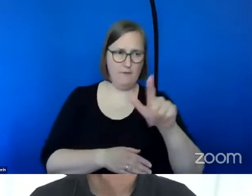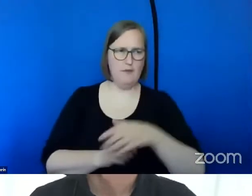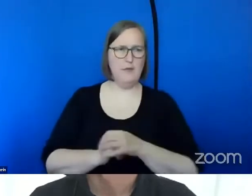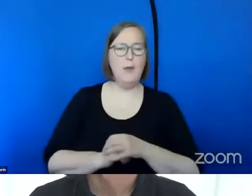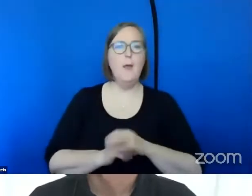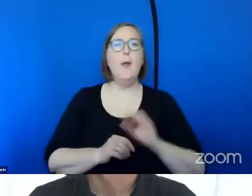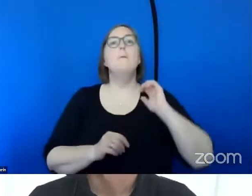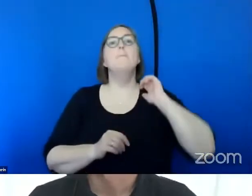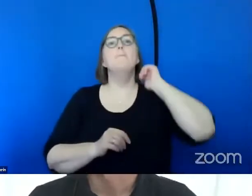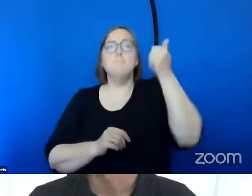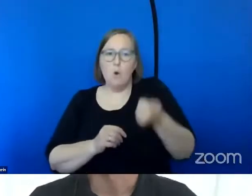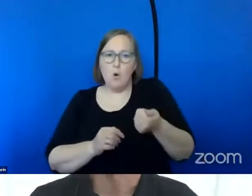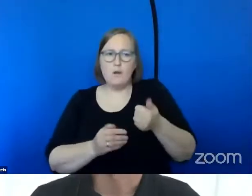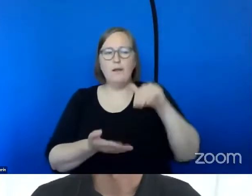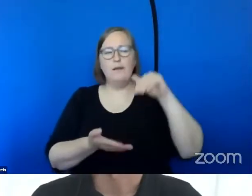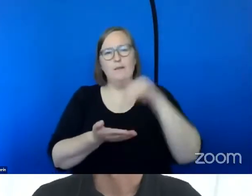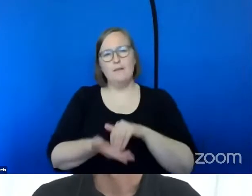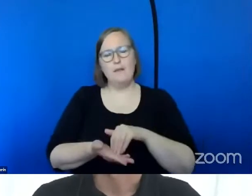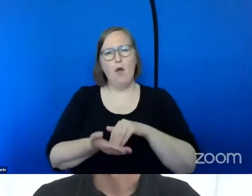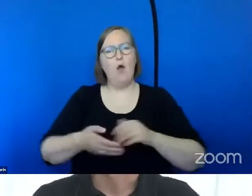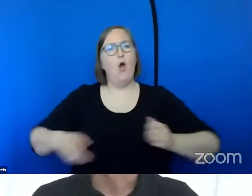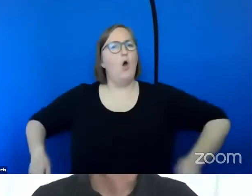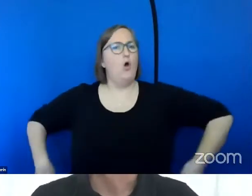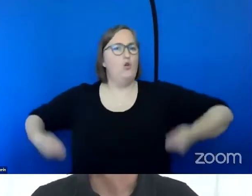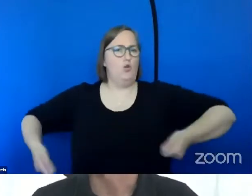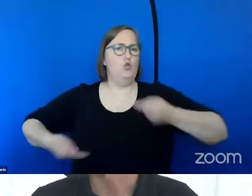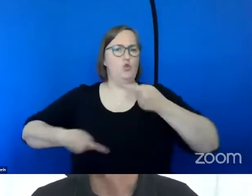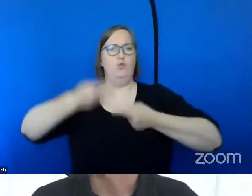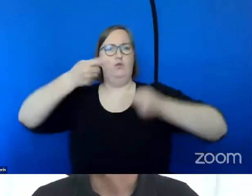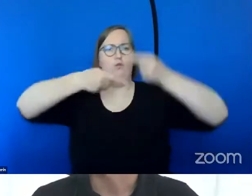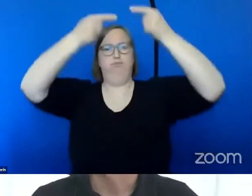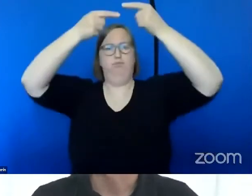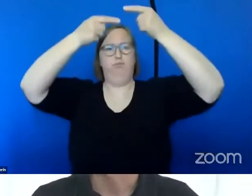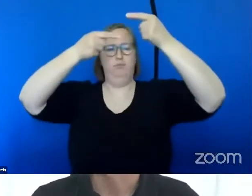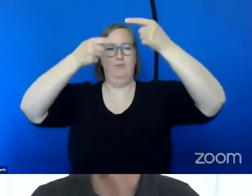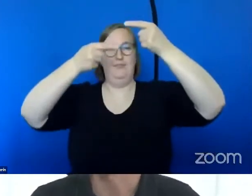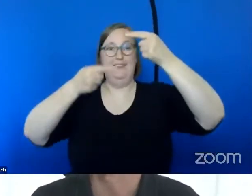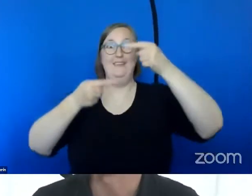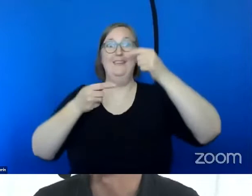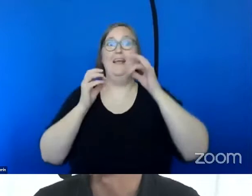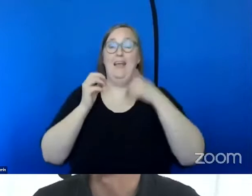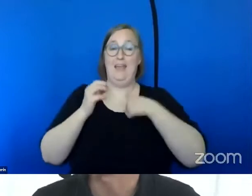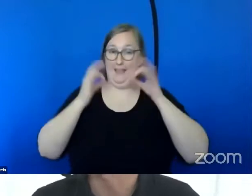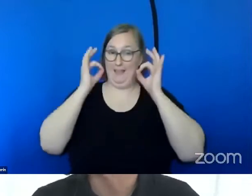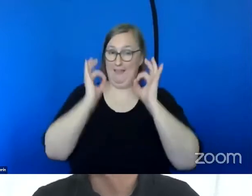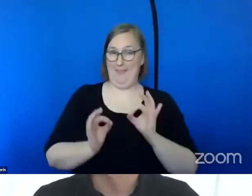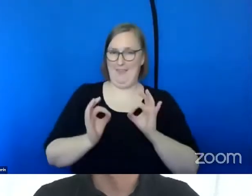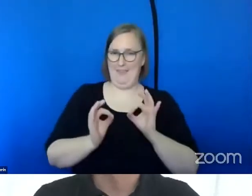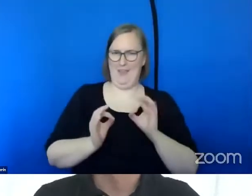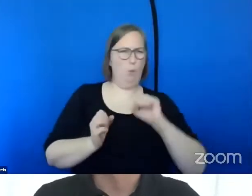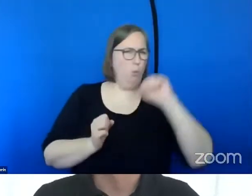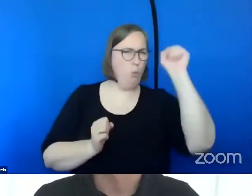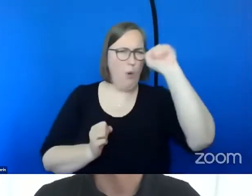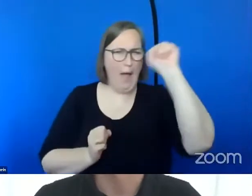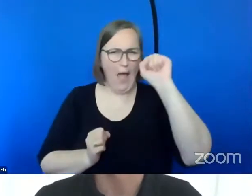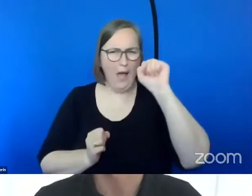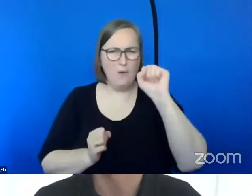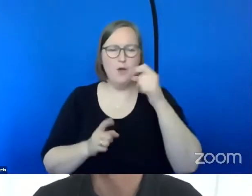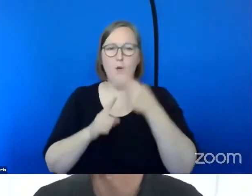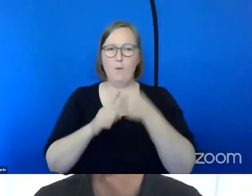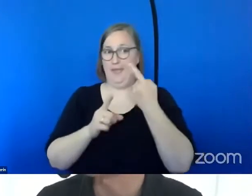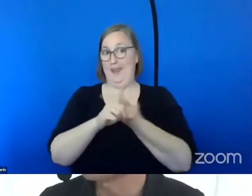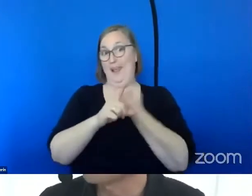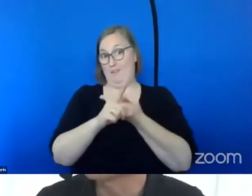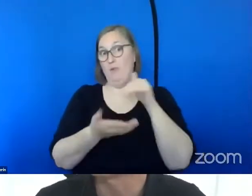wheelchair race tomorrow, Roland? Of course, the wheelchair race is always exciting, and we have there the unbeaten team against a